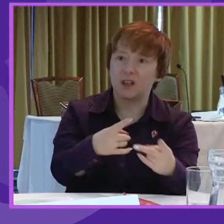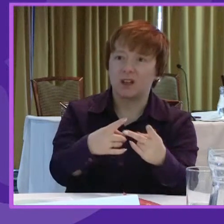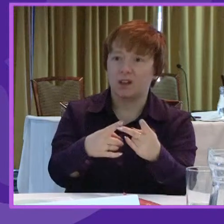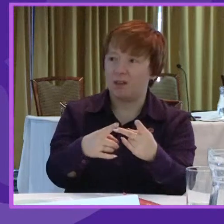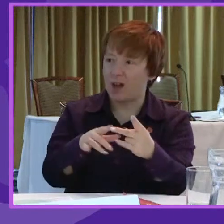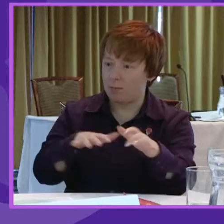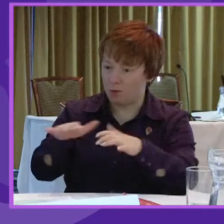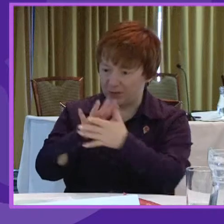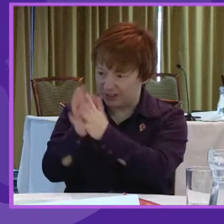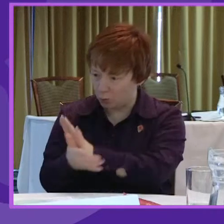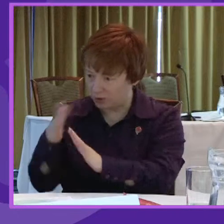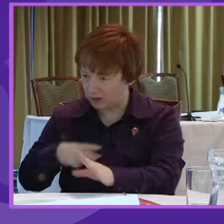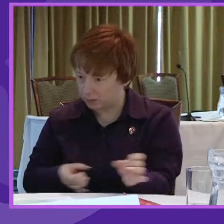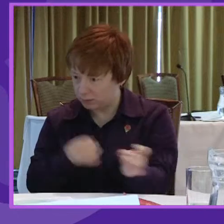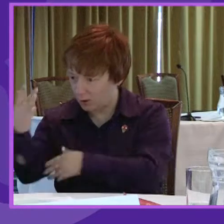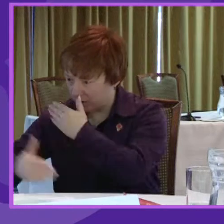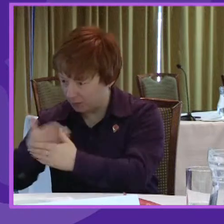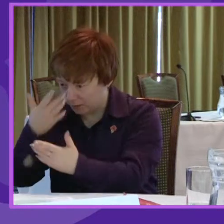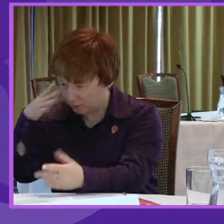need inpatient admissions and so on.